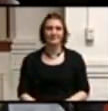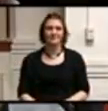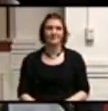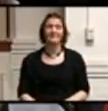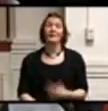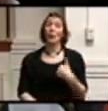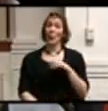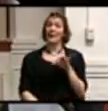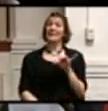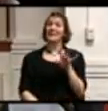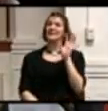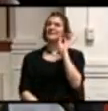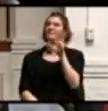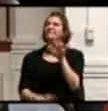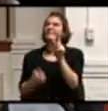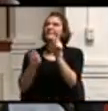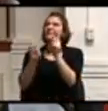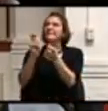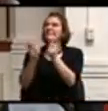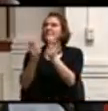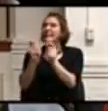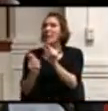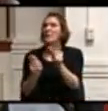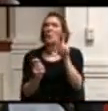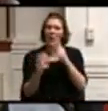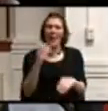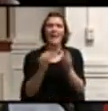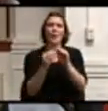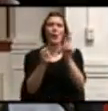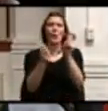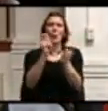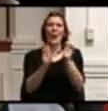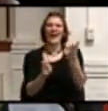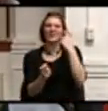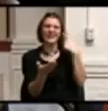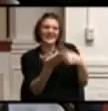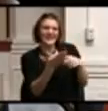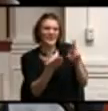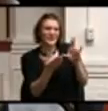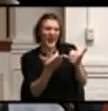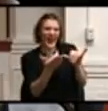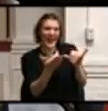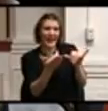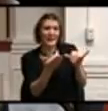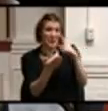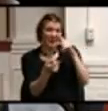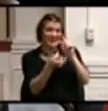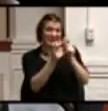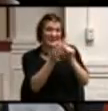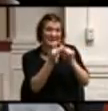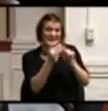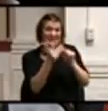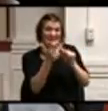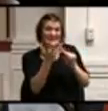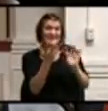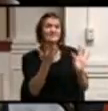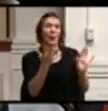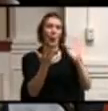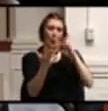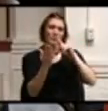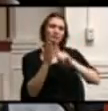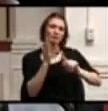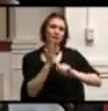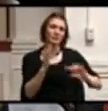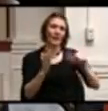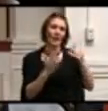We've made some minor tweaks, and I think there'll be some more coming. Ray and I were just talking earlier about a couple of different changes that we're going to look